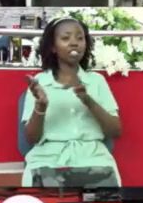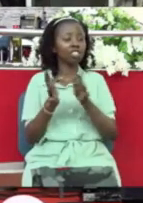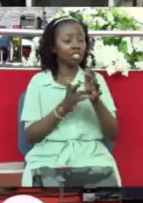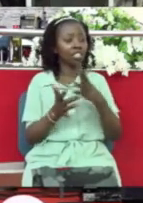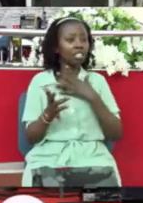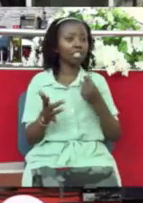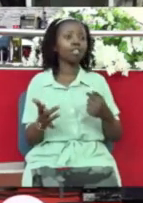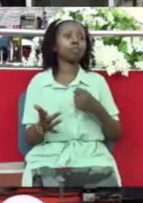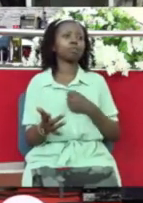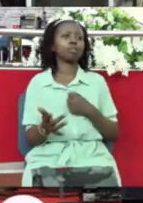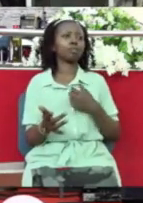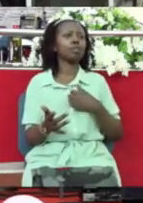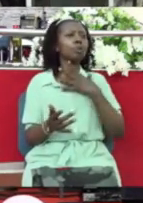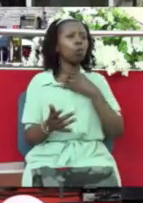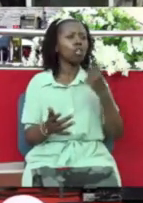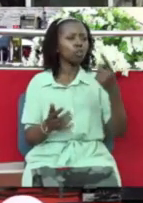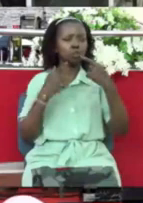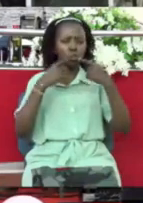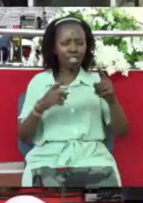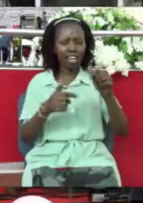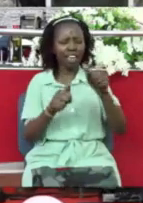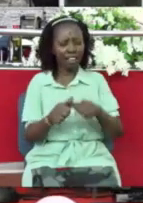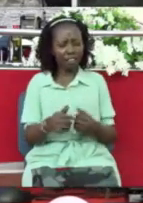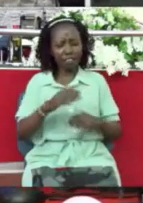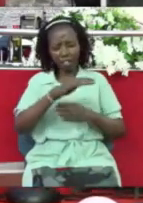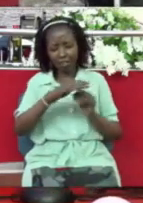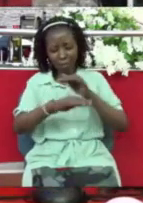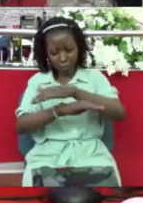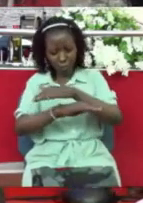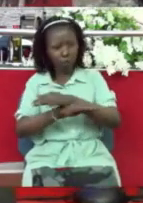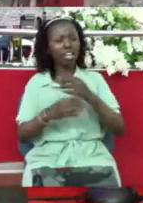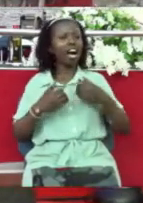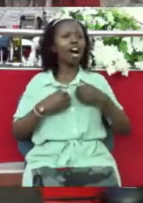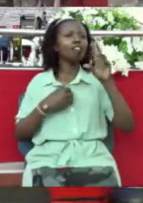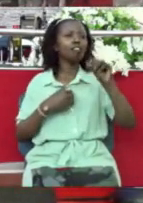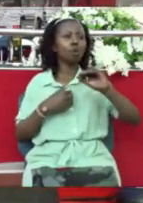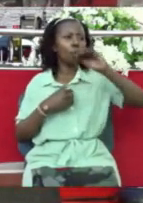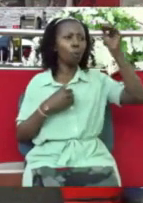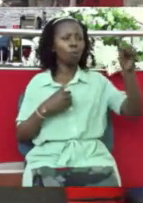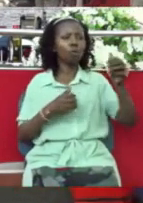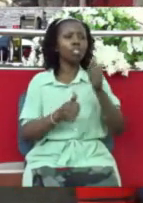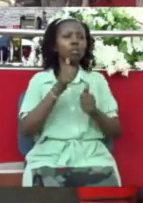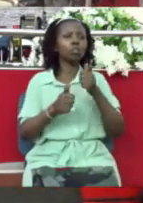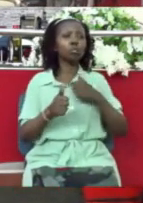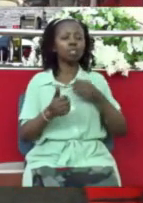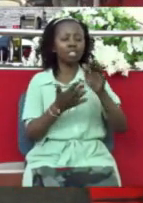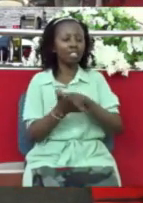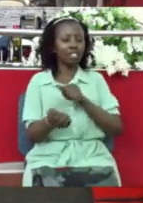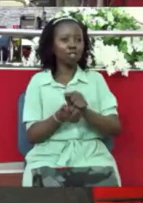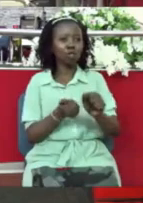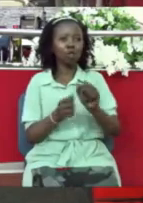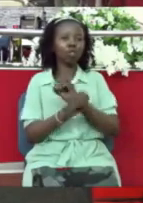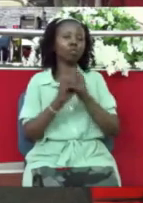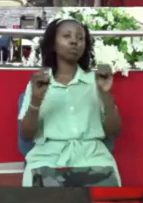want you to start confessing that every morning. That there is no mountain that I cannot climb today.